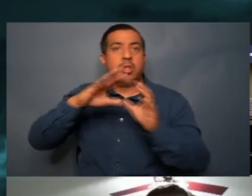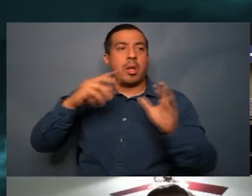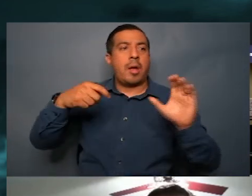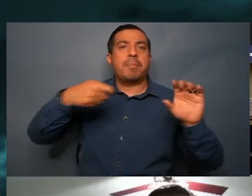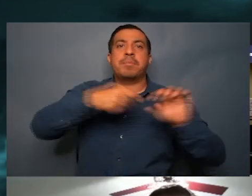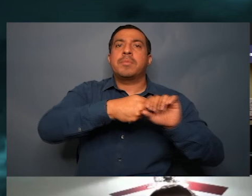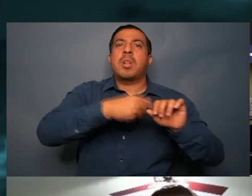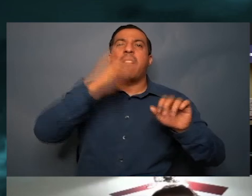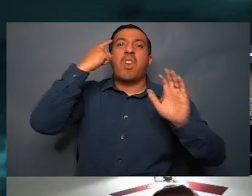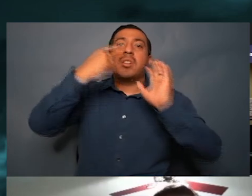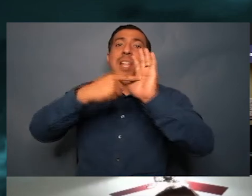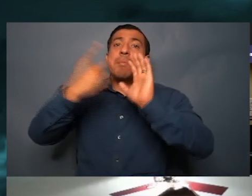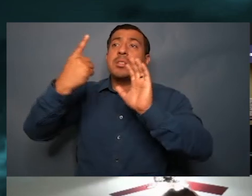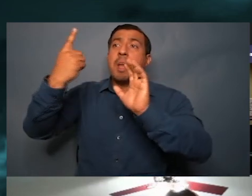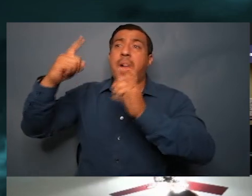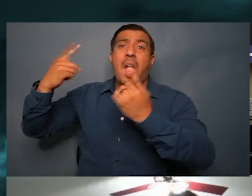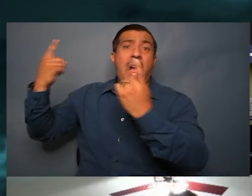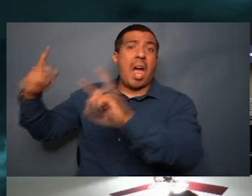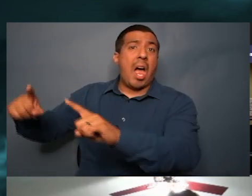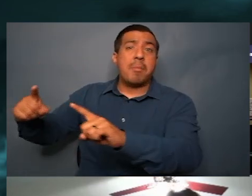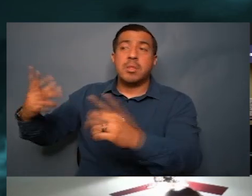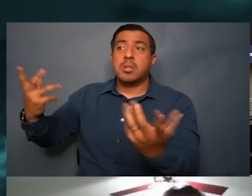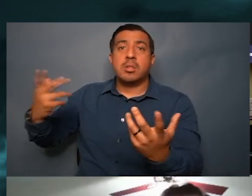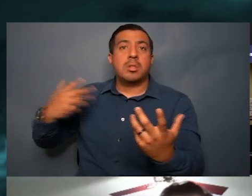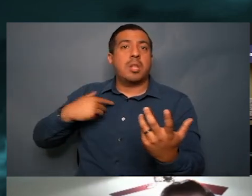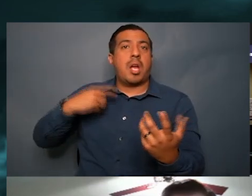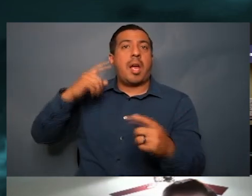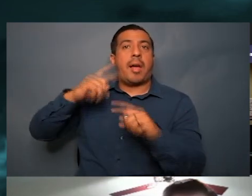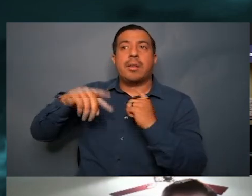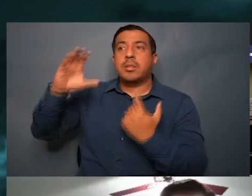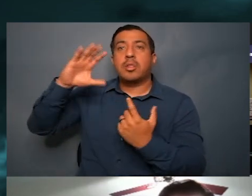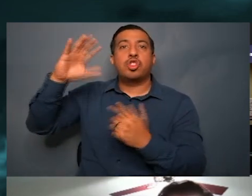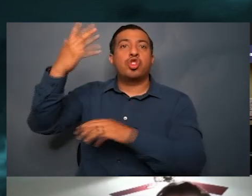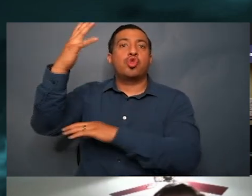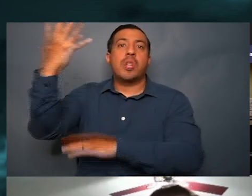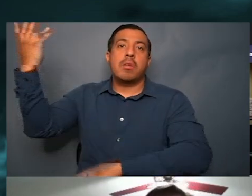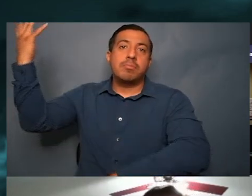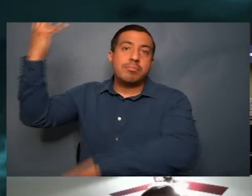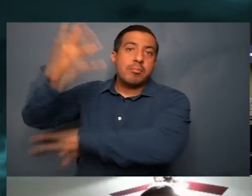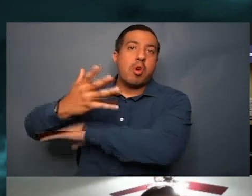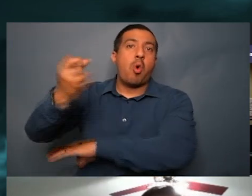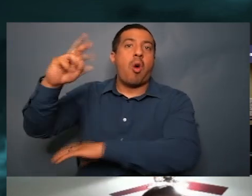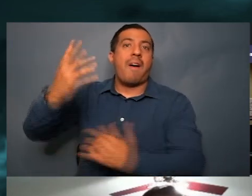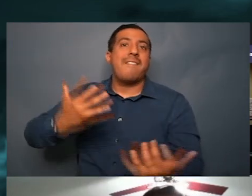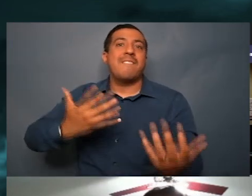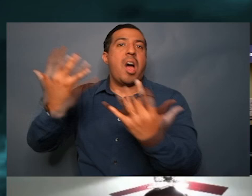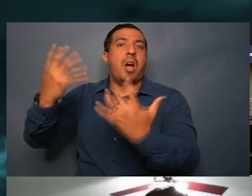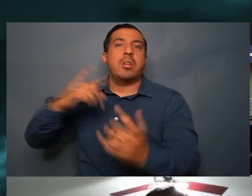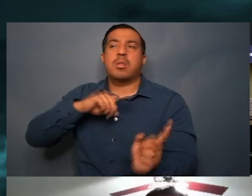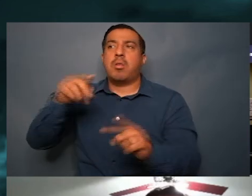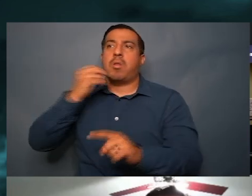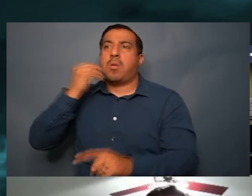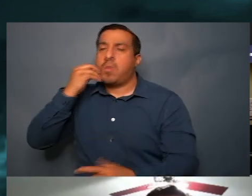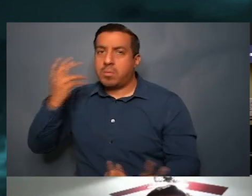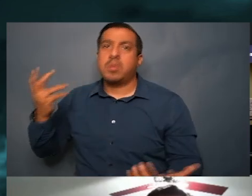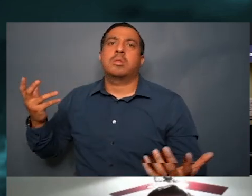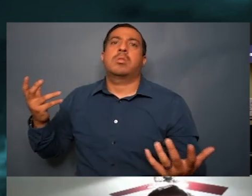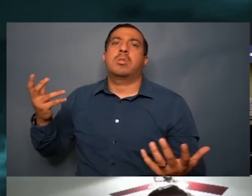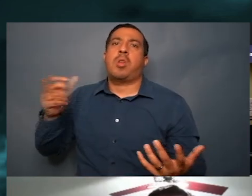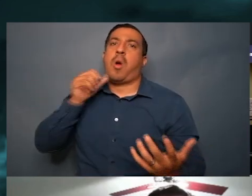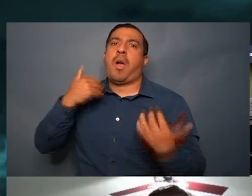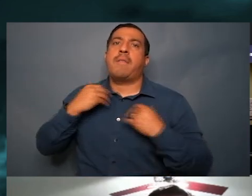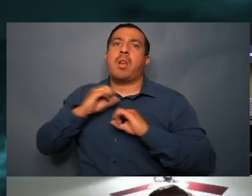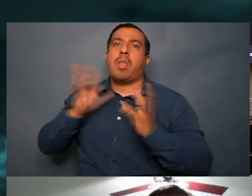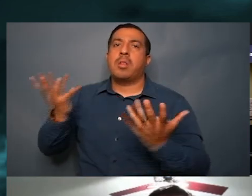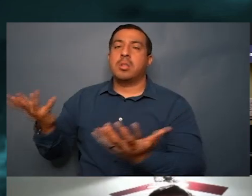if something does happen and you might not be in the surge zone, but a tree collapses, your house catches fire, and you come back home and have nothing, it's